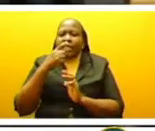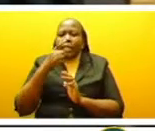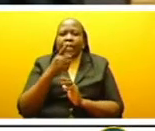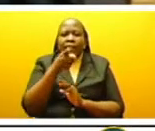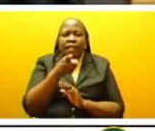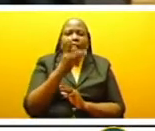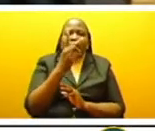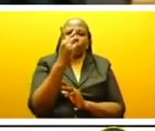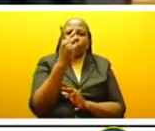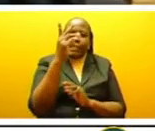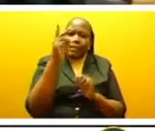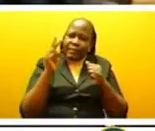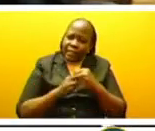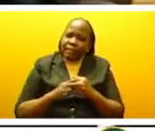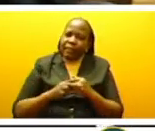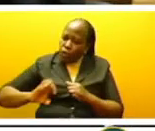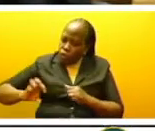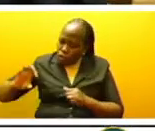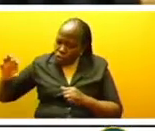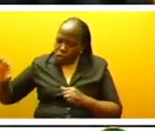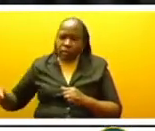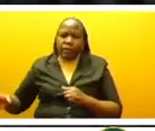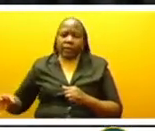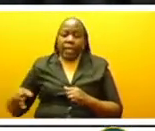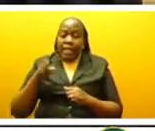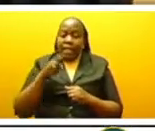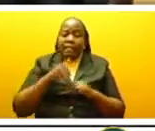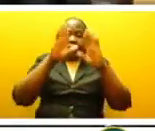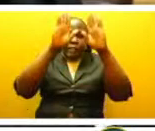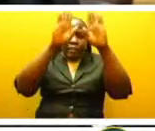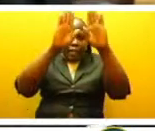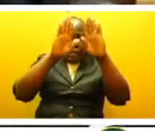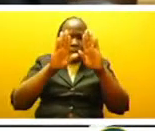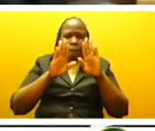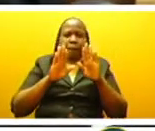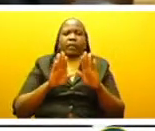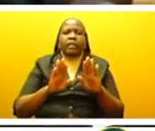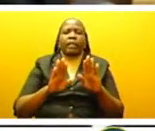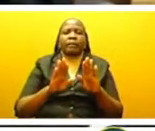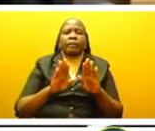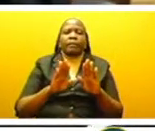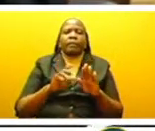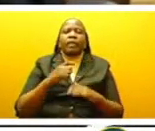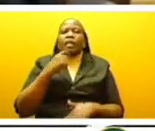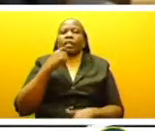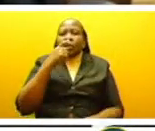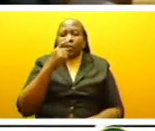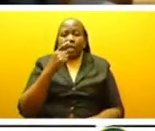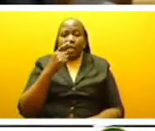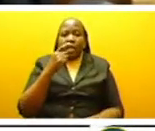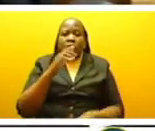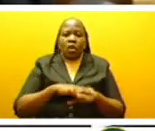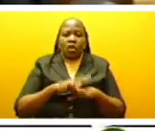It is important to point out at this juncture